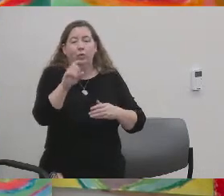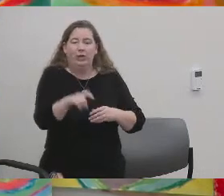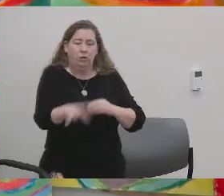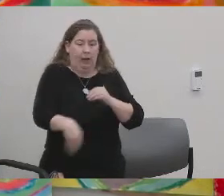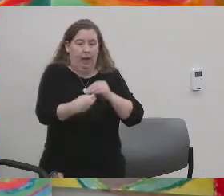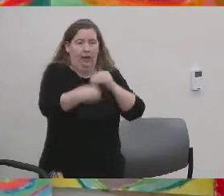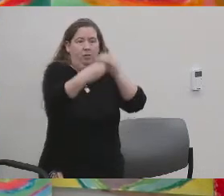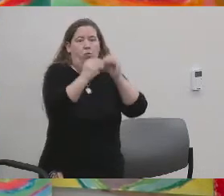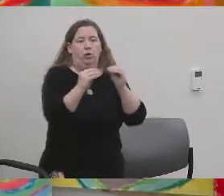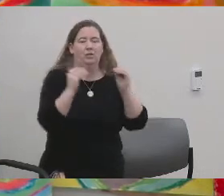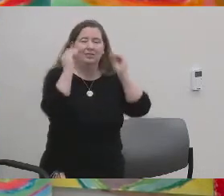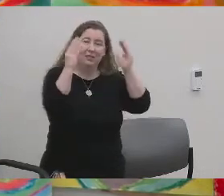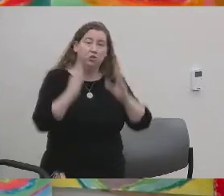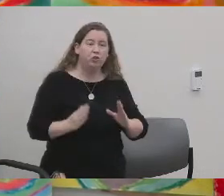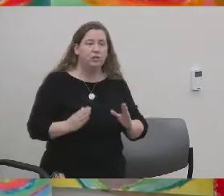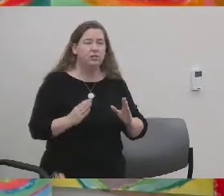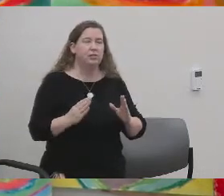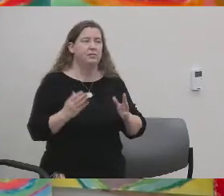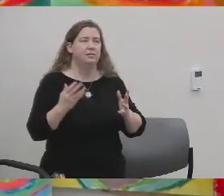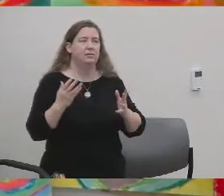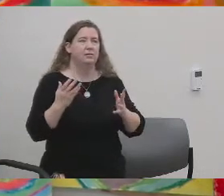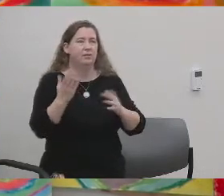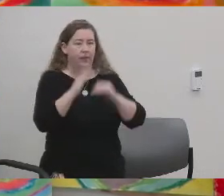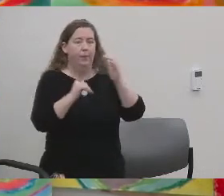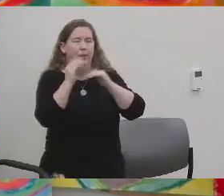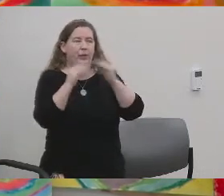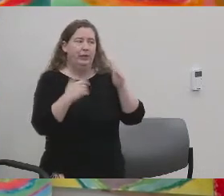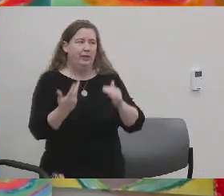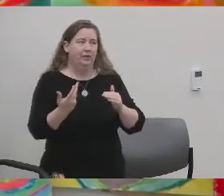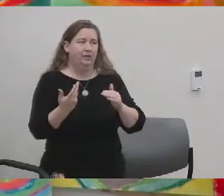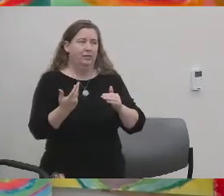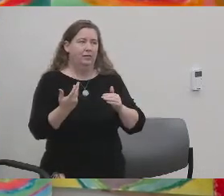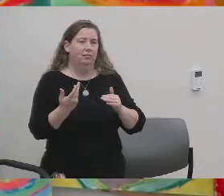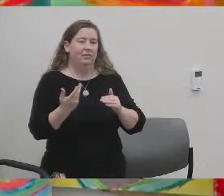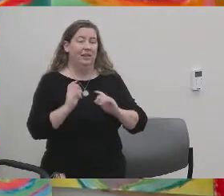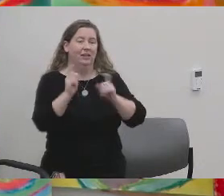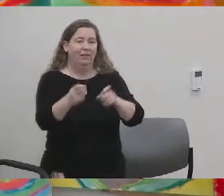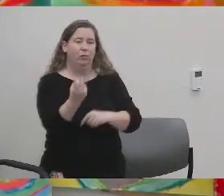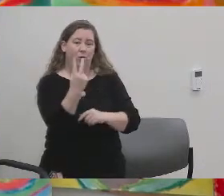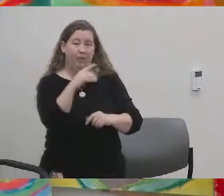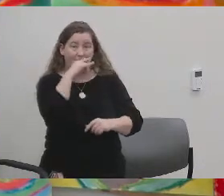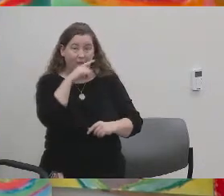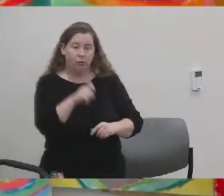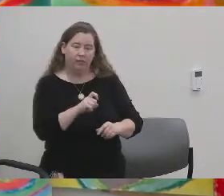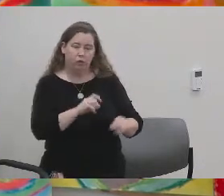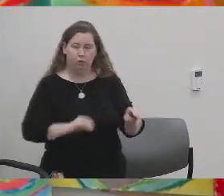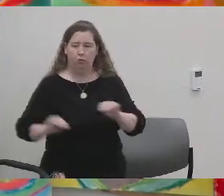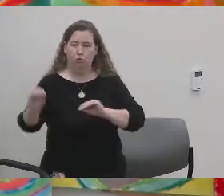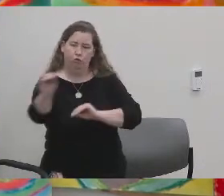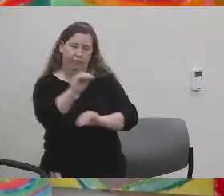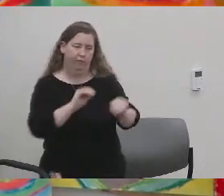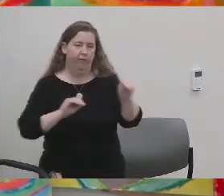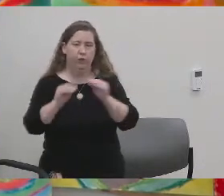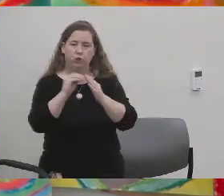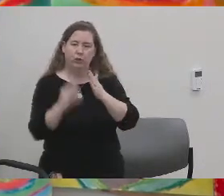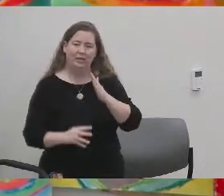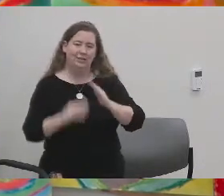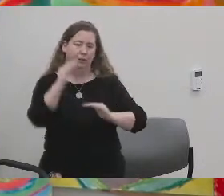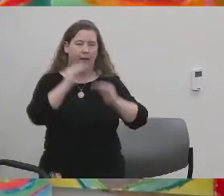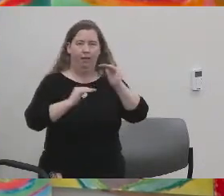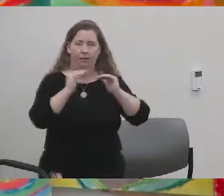building in a grade level and we bring a teacher back, well, if that's only 12 kids, we've got to move students out of that other room to balance that